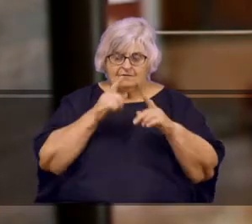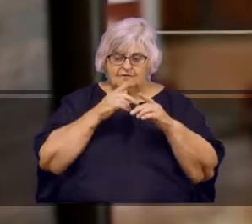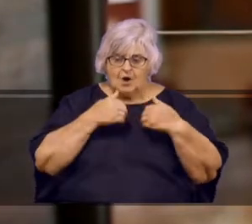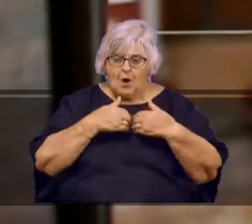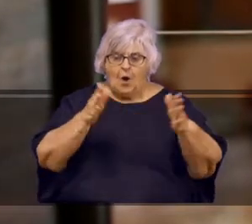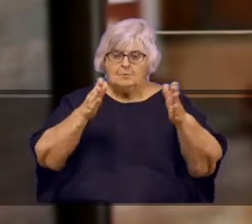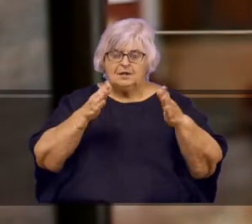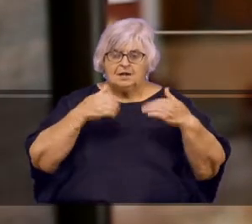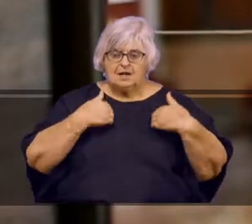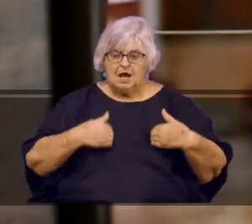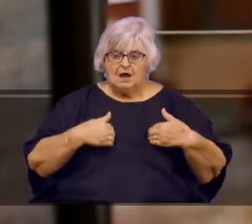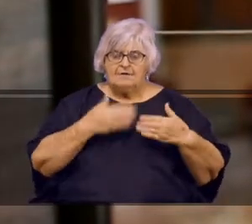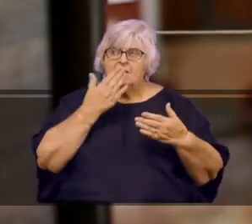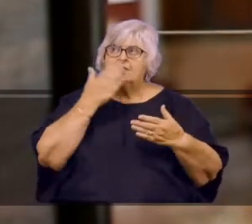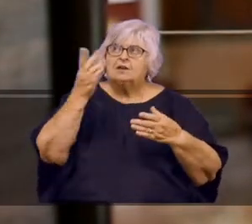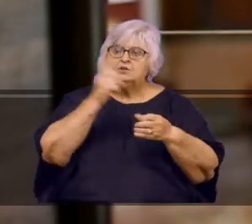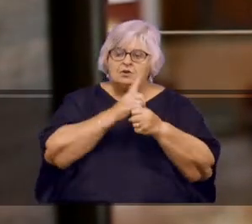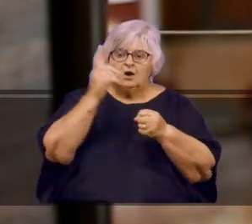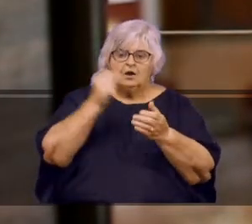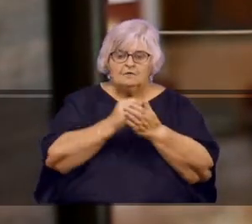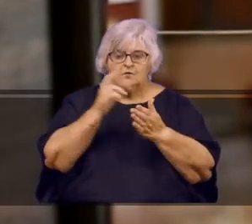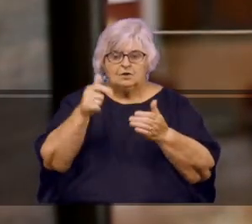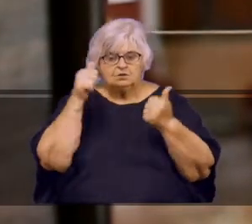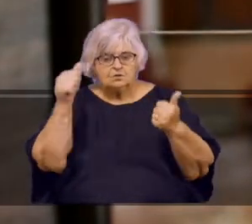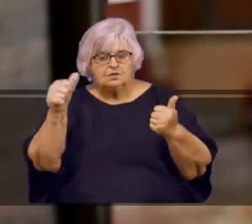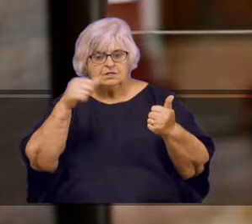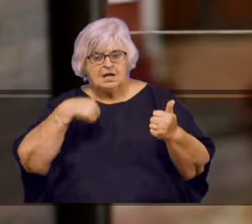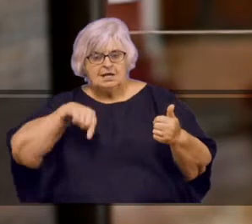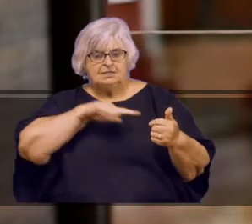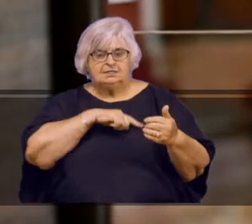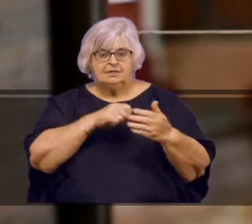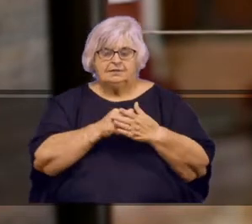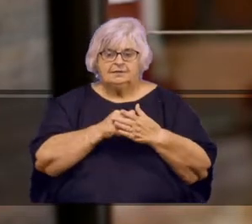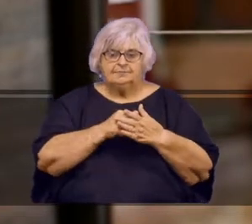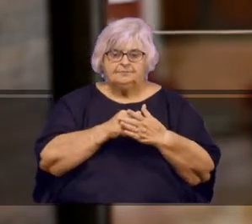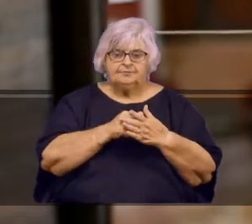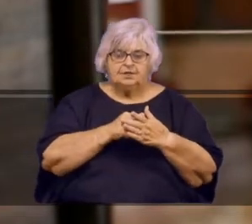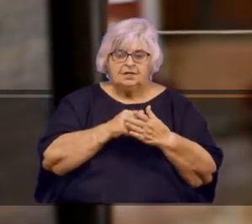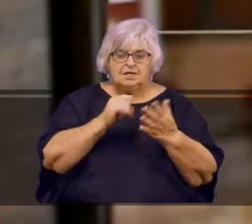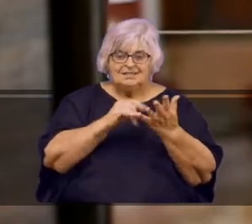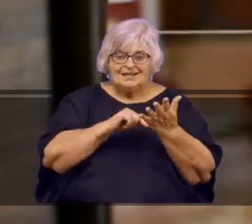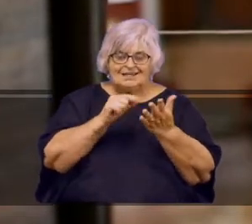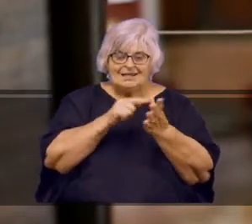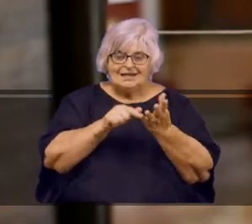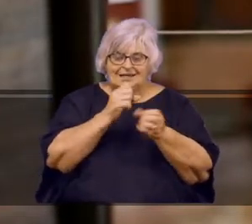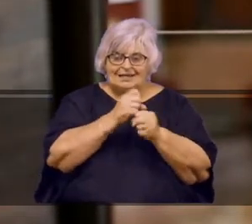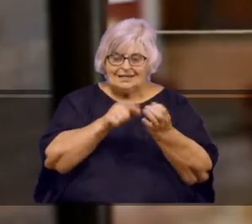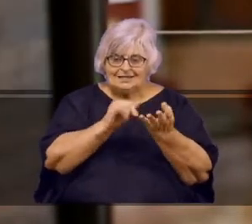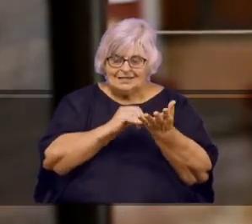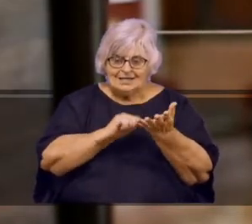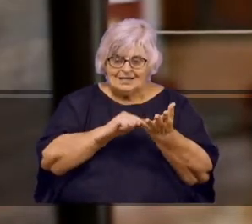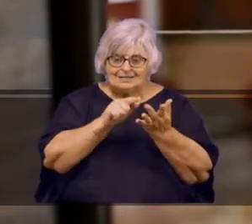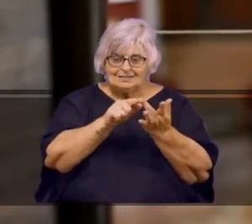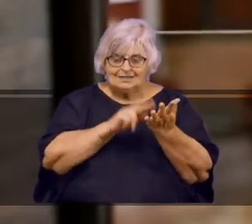in openness and with gratitude to God for his goodness to us. St. Augustine once reminded us